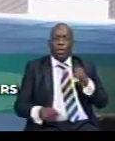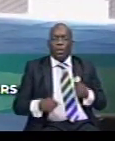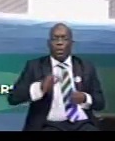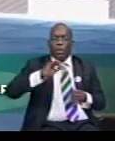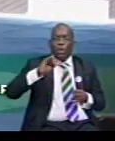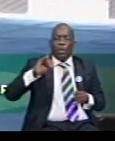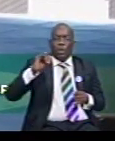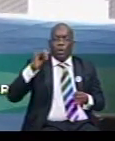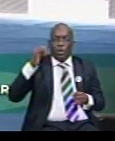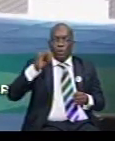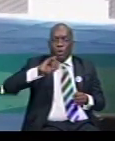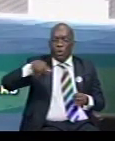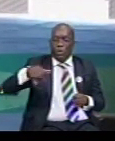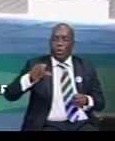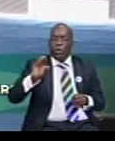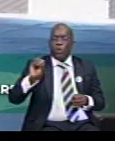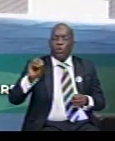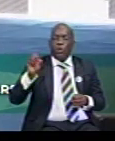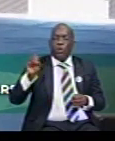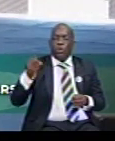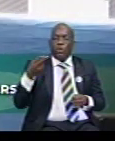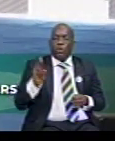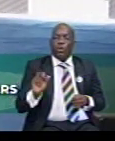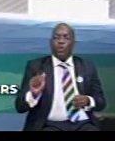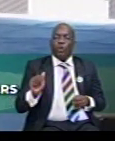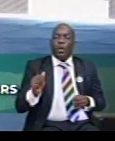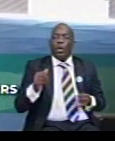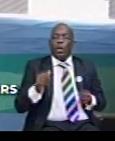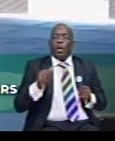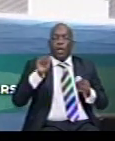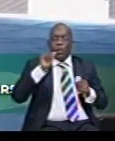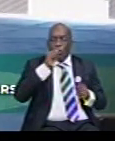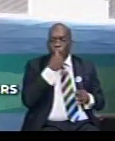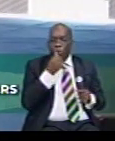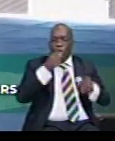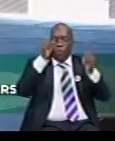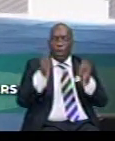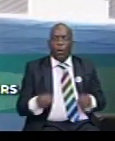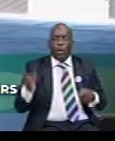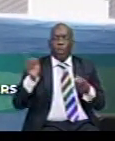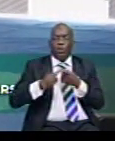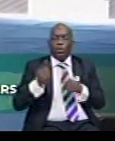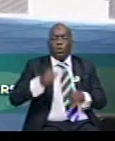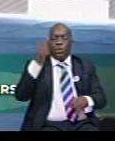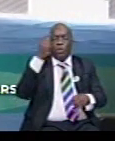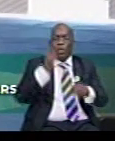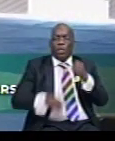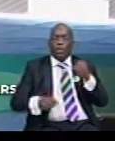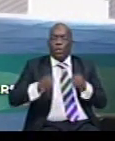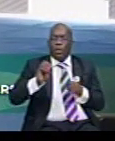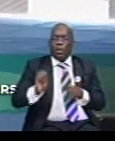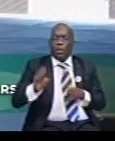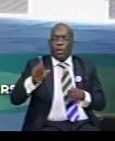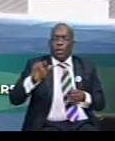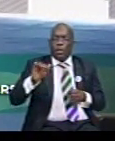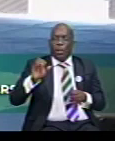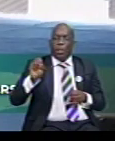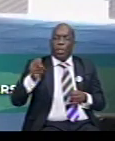power till the end. Elijah, enduring power till the